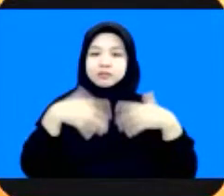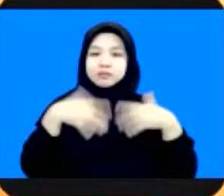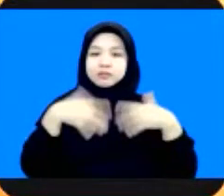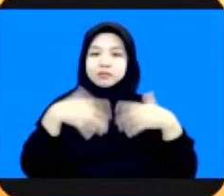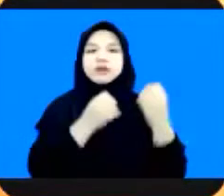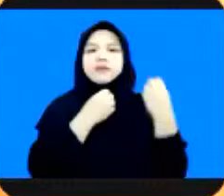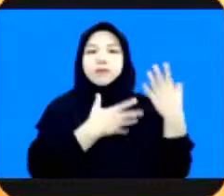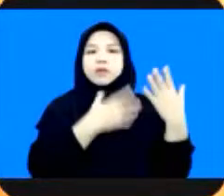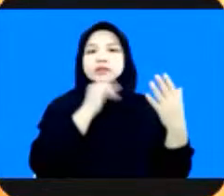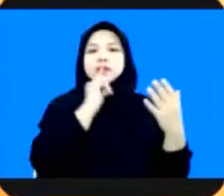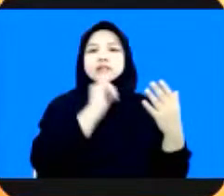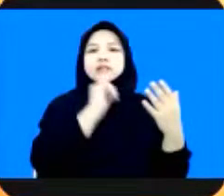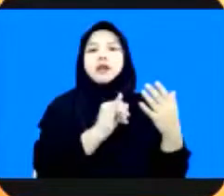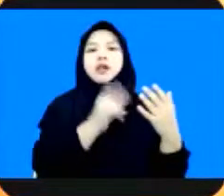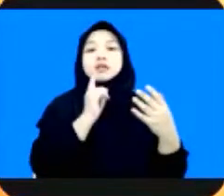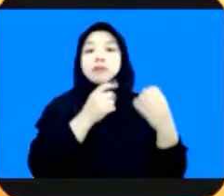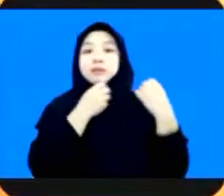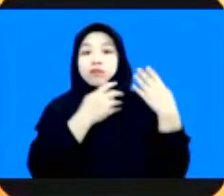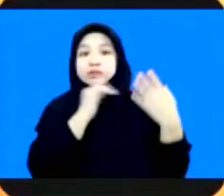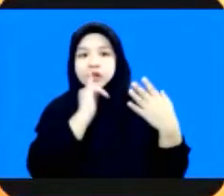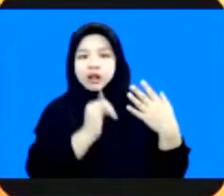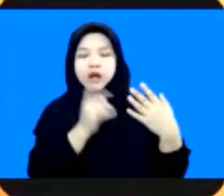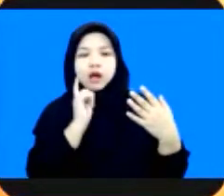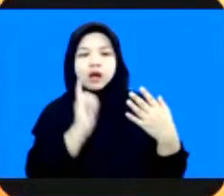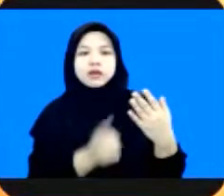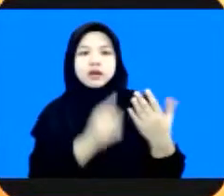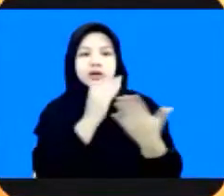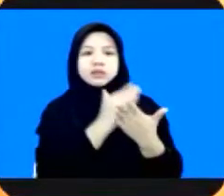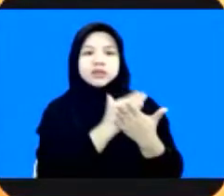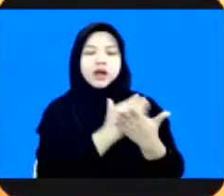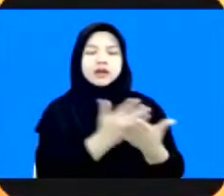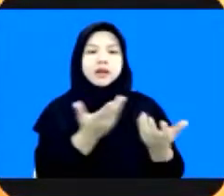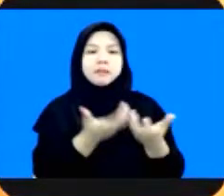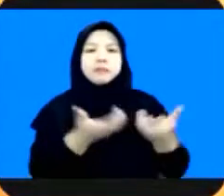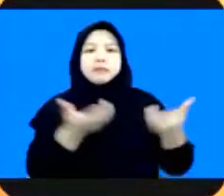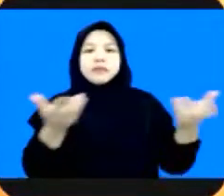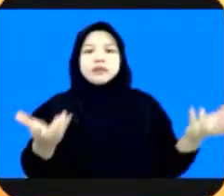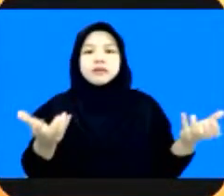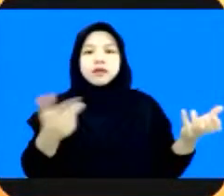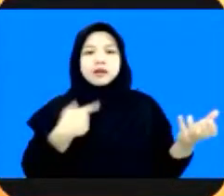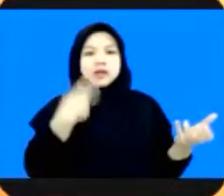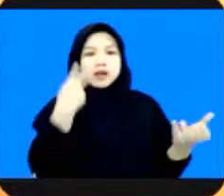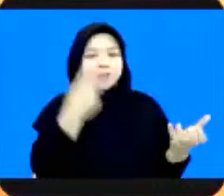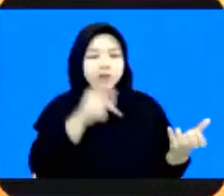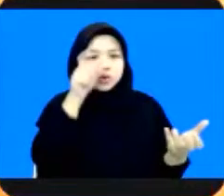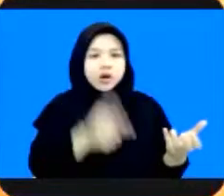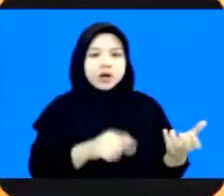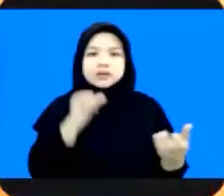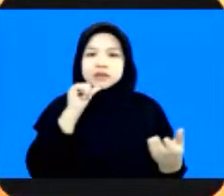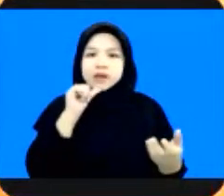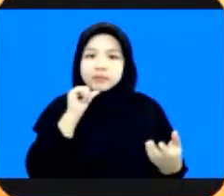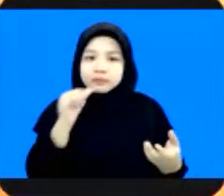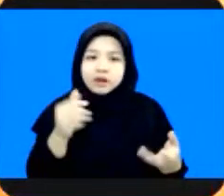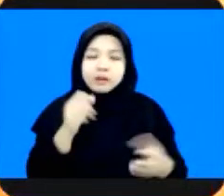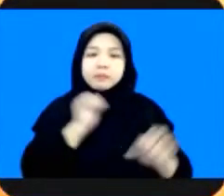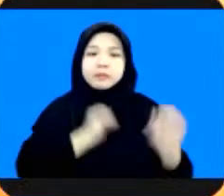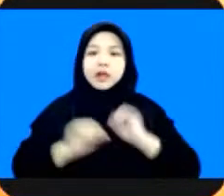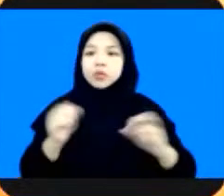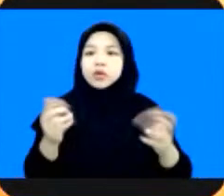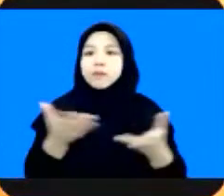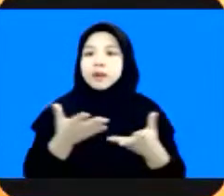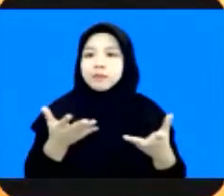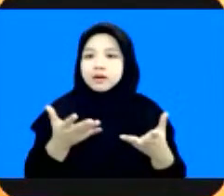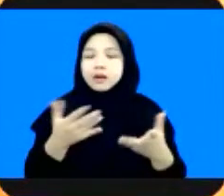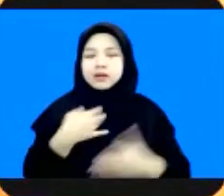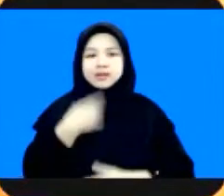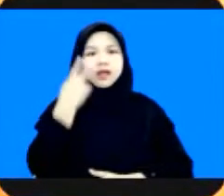systems whereby we look at the actors and the behaviors. And so we look at signals such as whether a